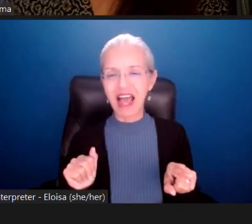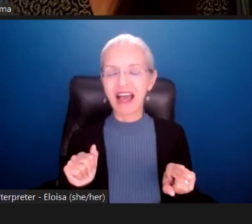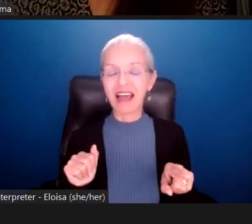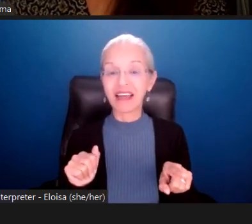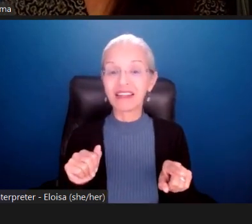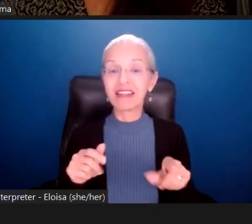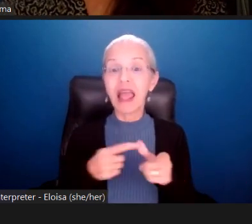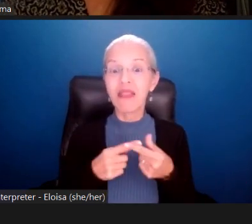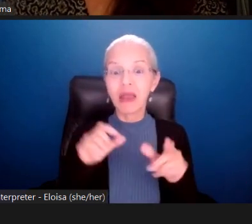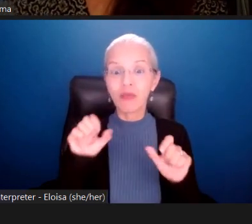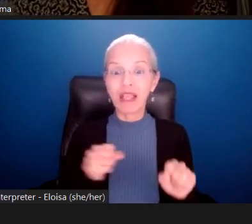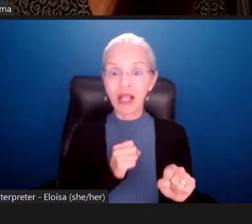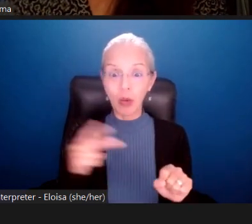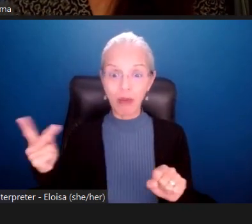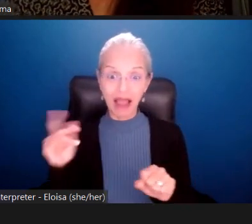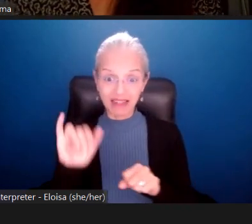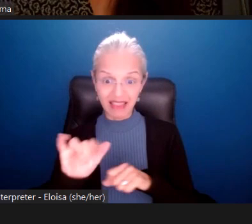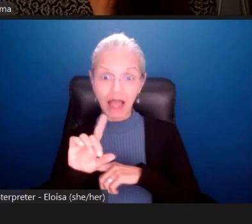return to that question.